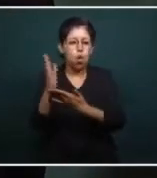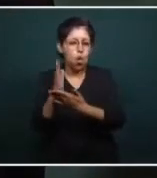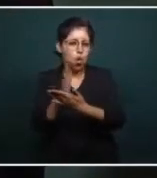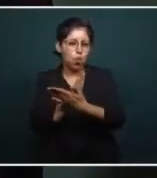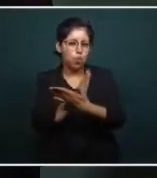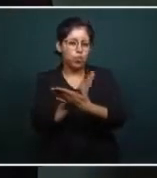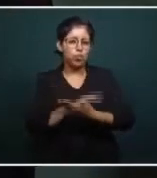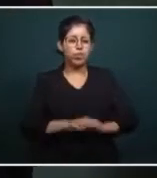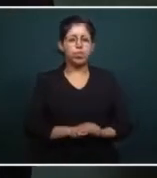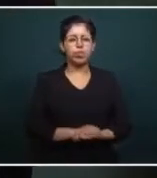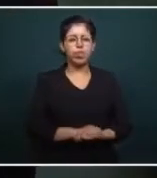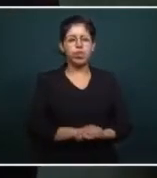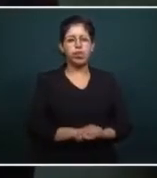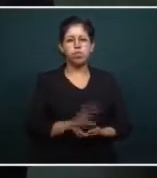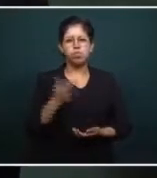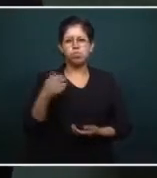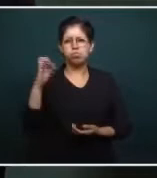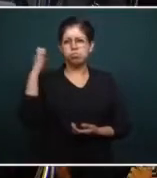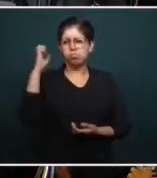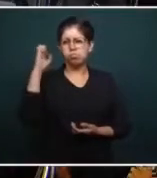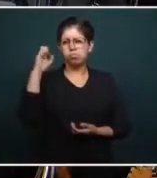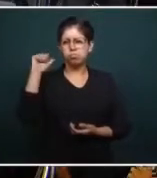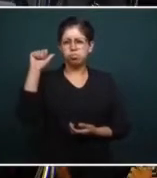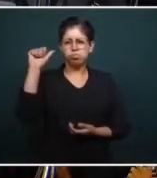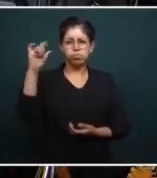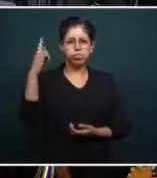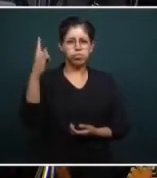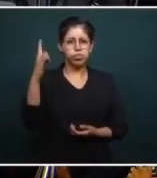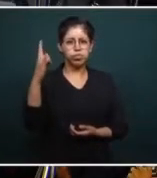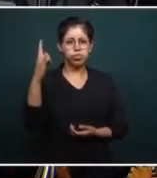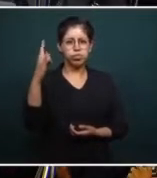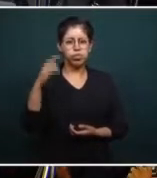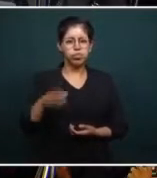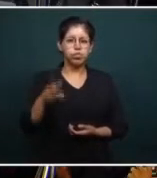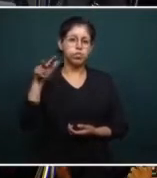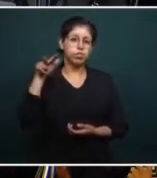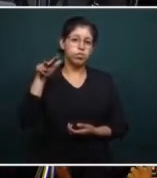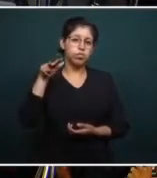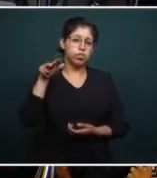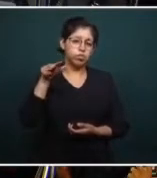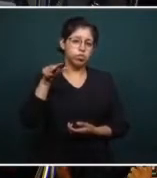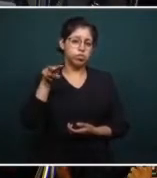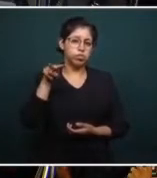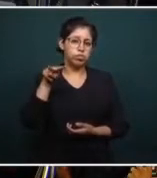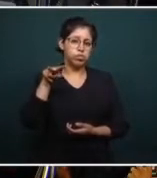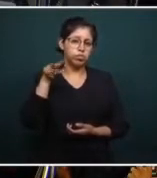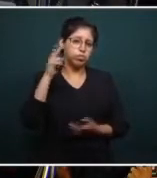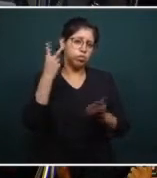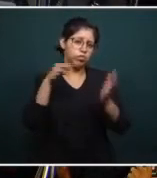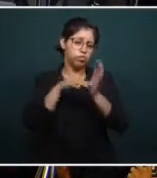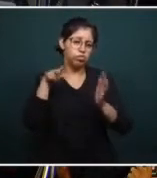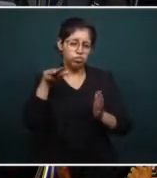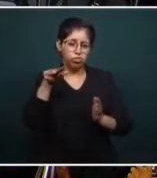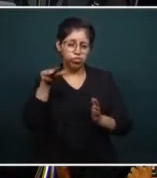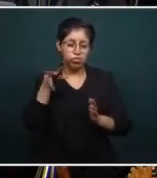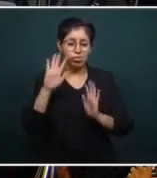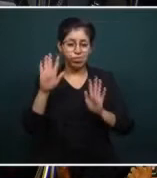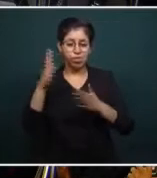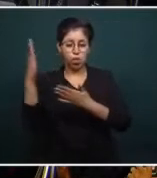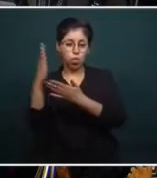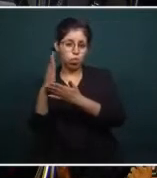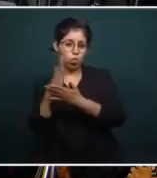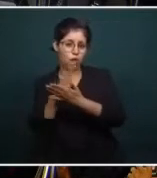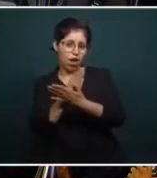period with the same period of last year, from say January to July, we can see a diminishing